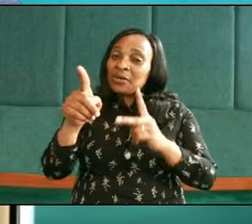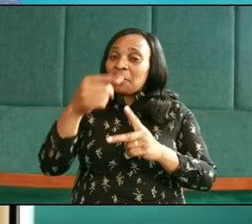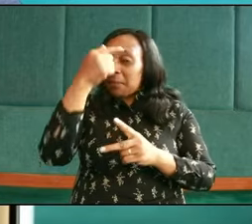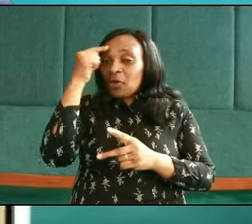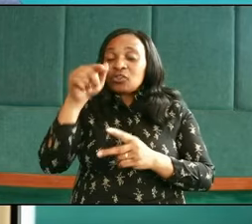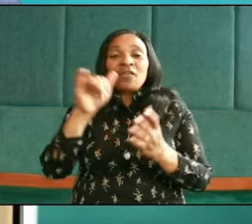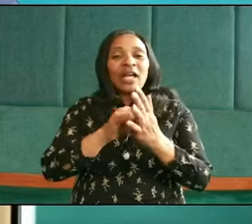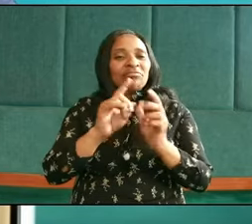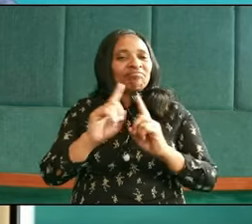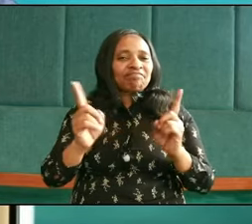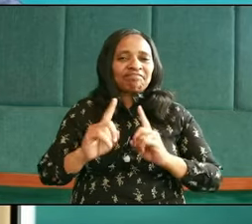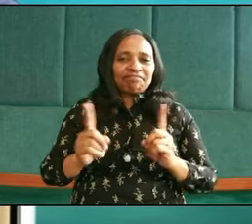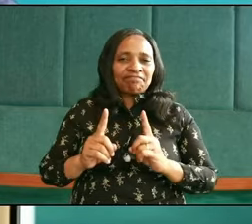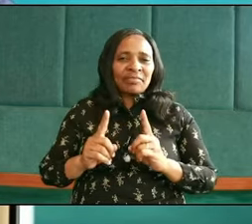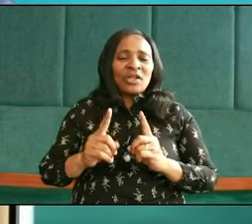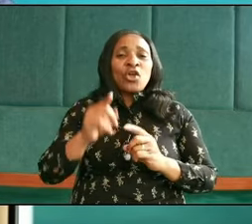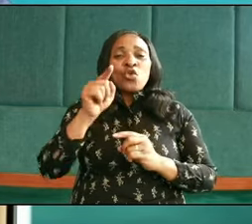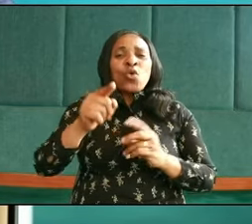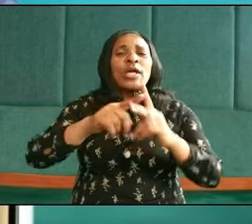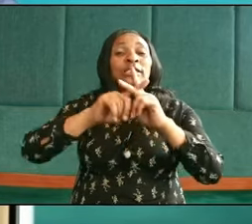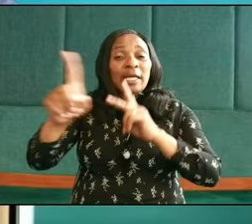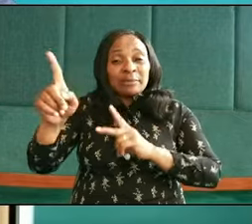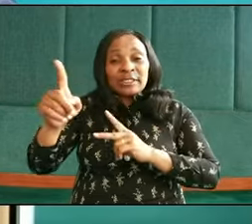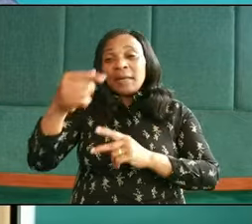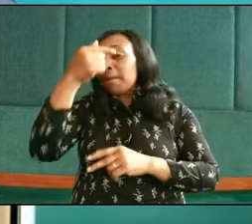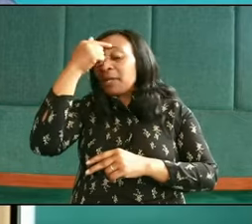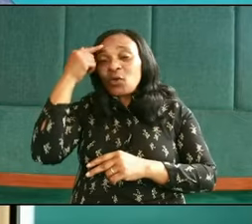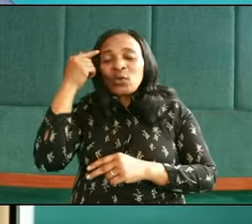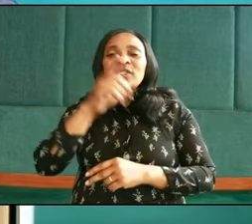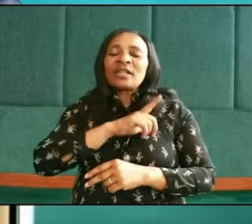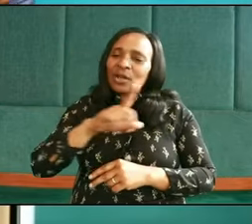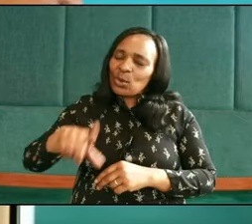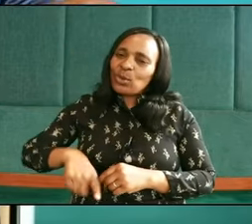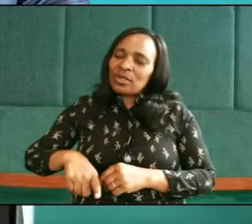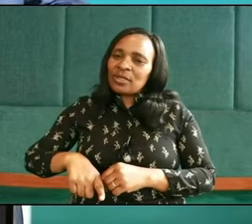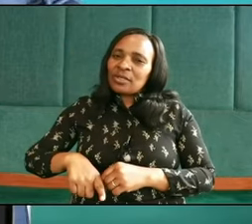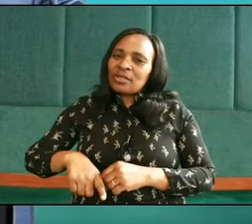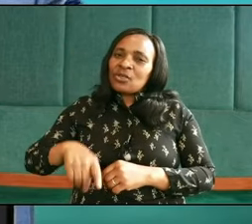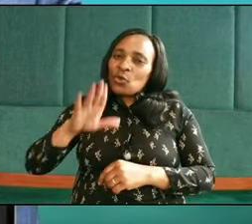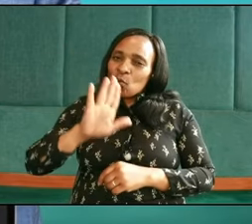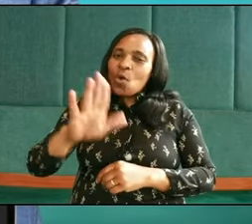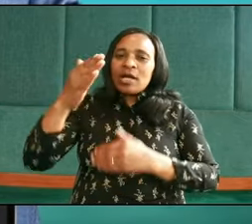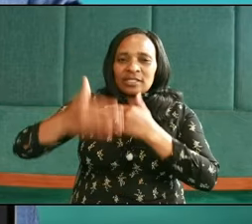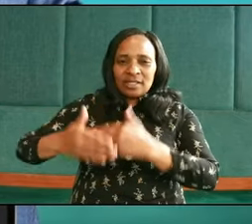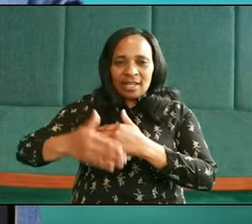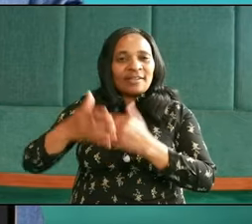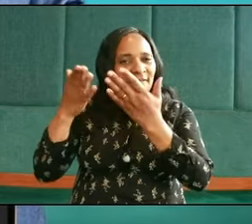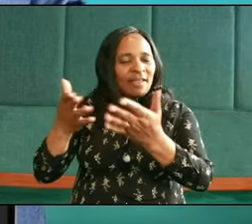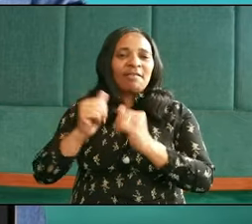that. You escaped because the Lord was on your side.